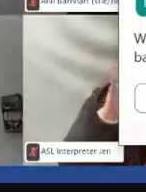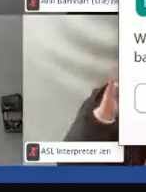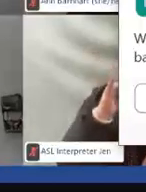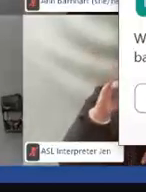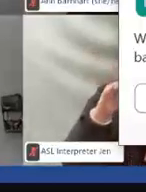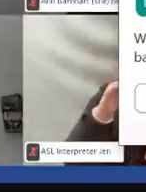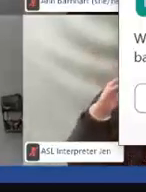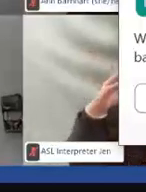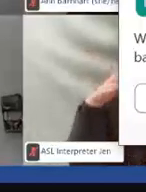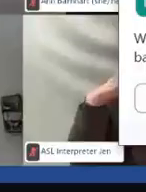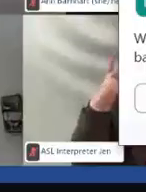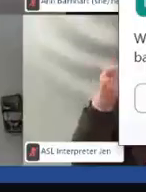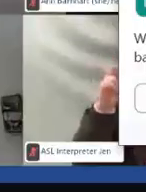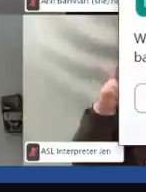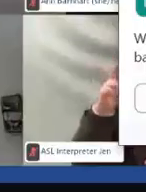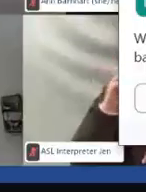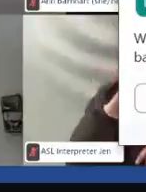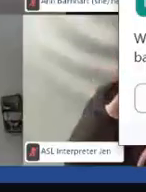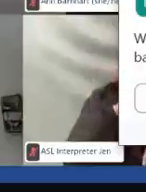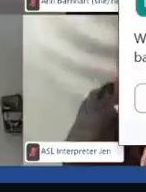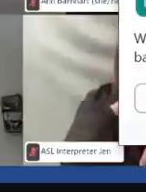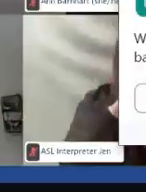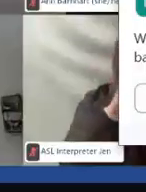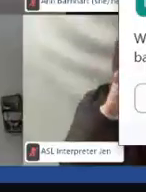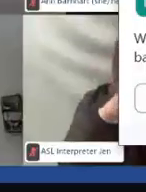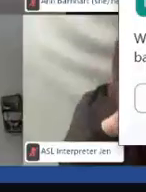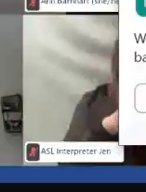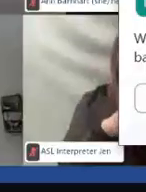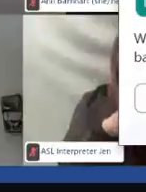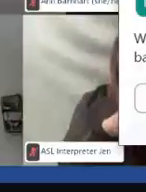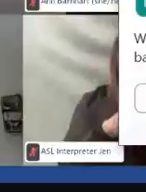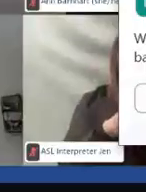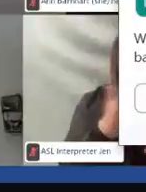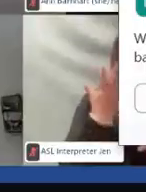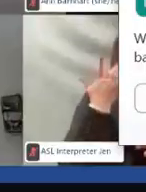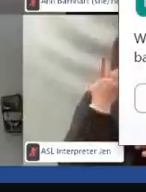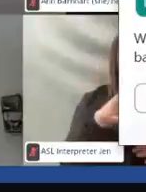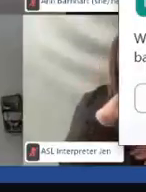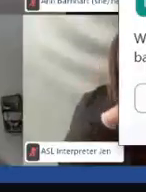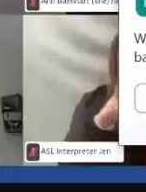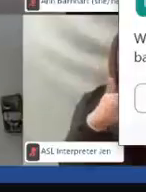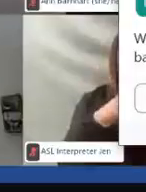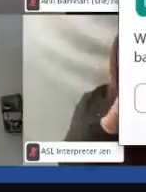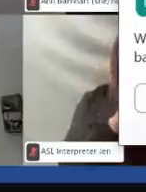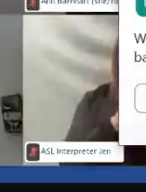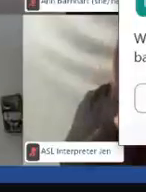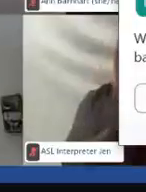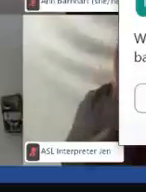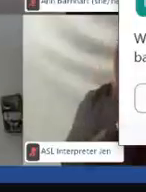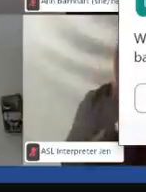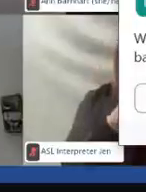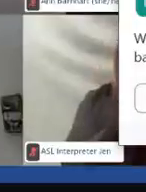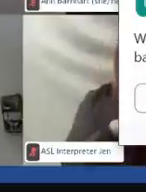chair or the principal, which in this case would be the executive director, because you end up having conversations with the